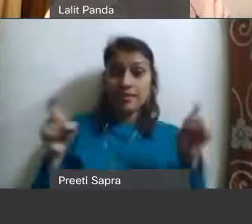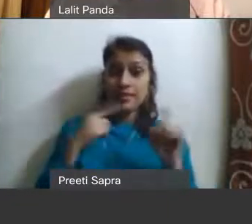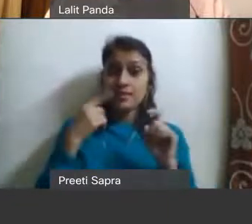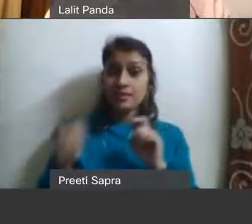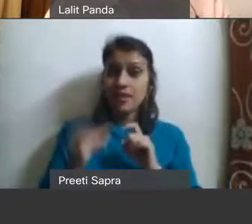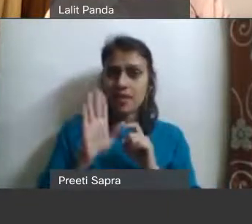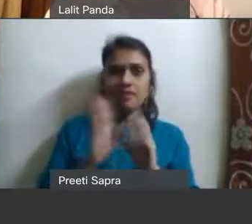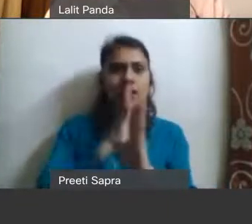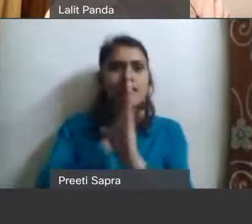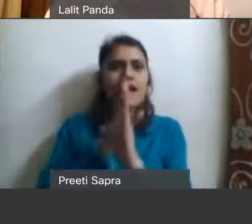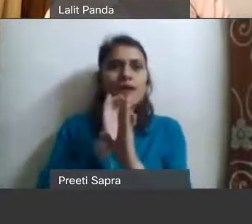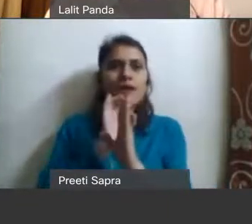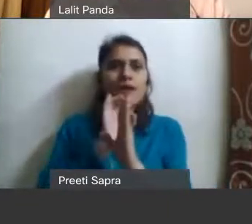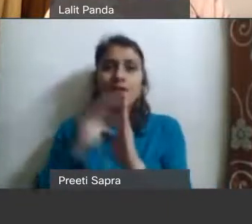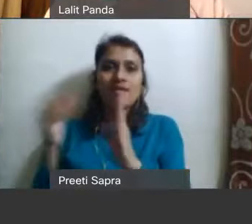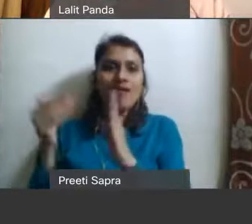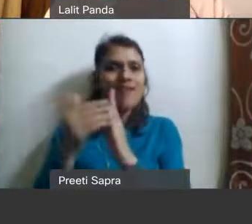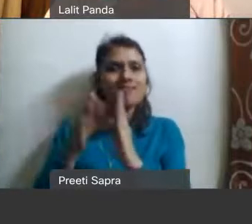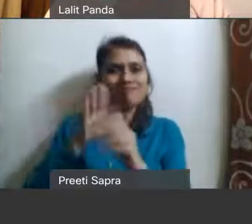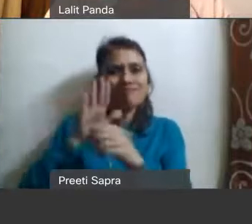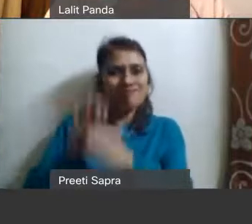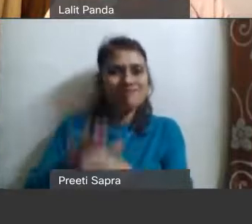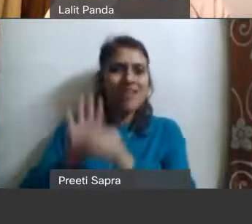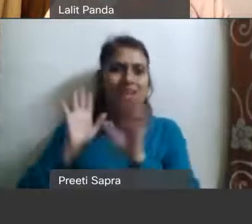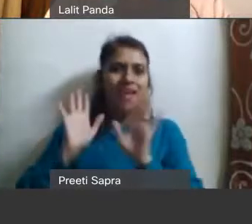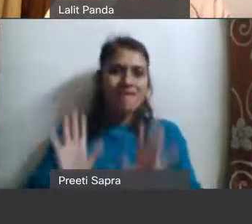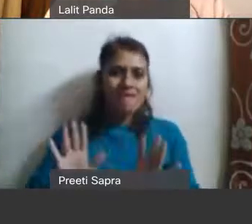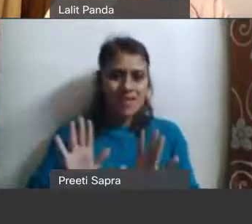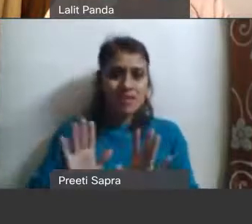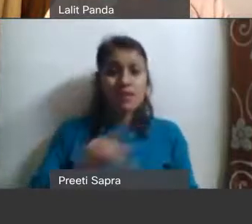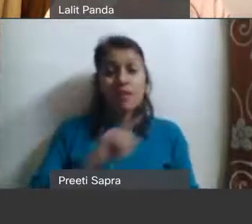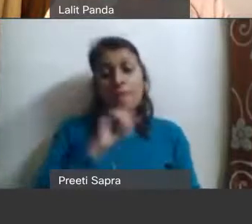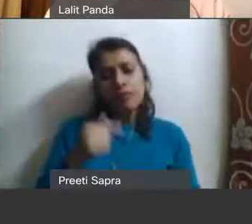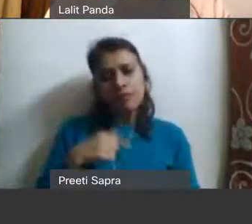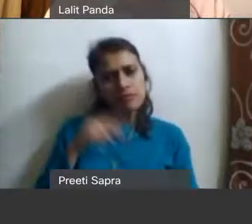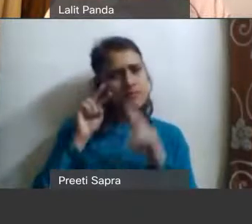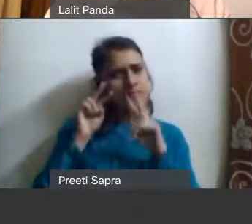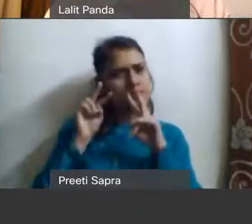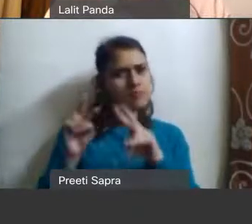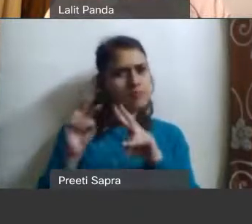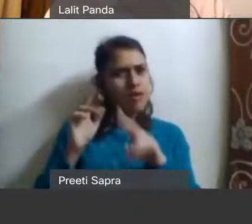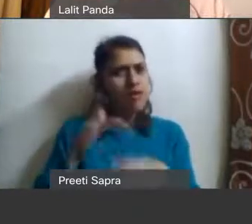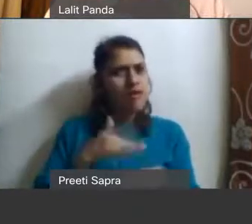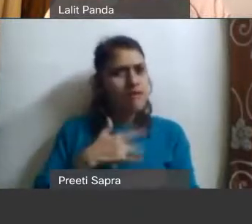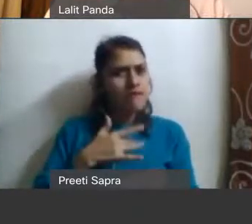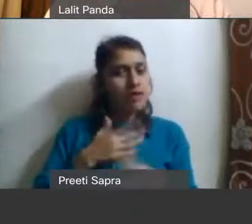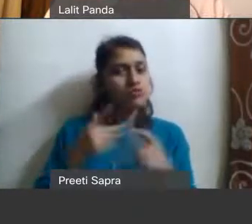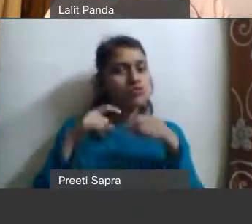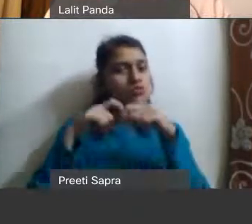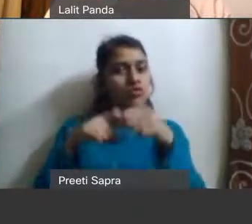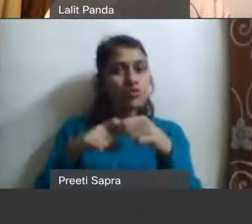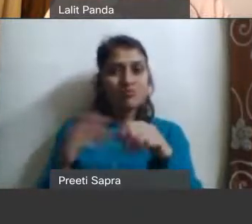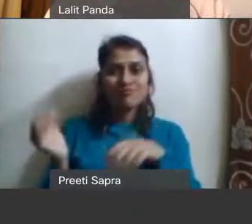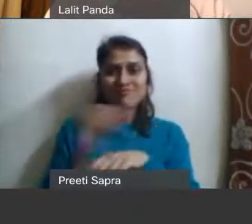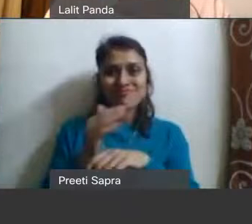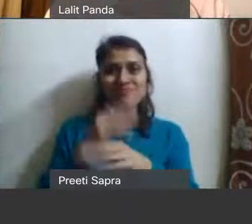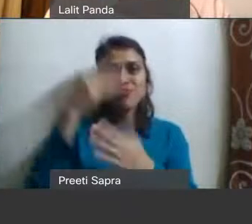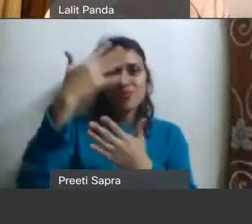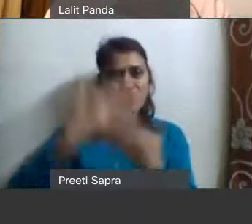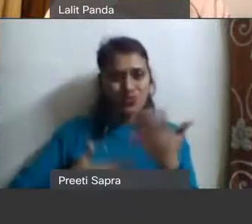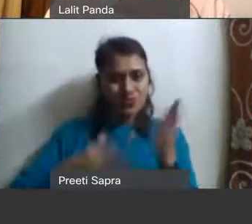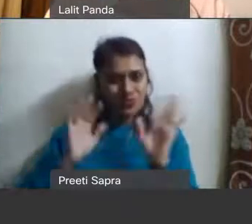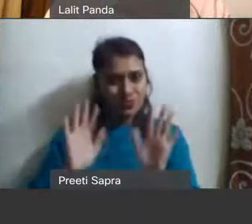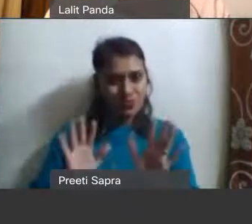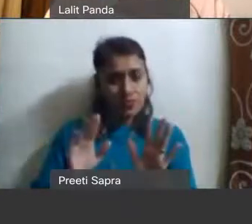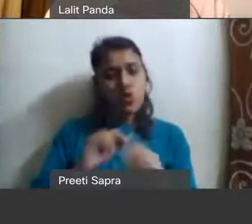indirect discrimination against these groups. But again, going back to my preliminary observations, this question, whenever it is decided, will